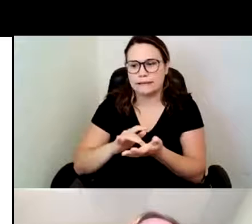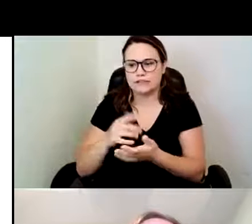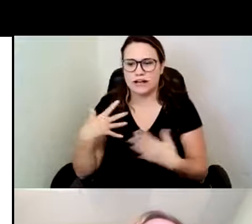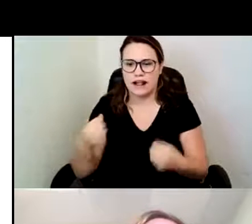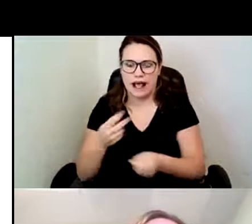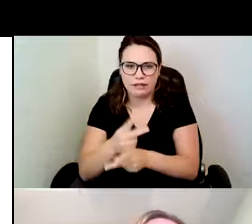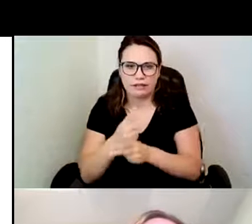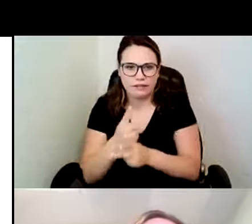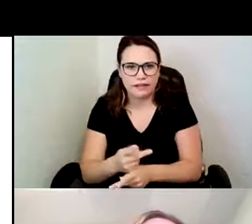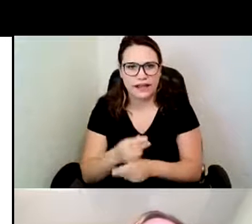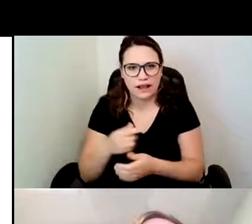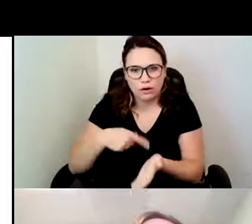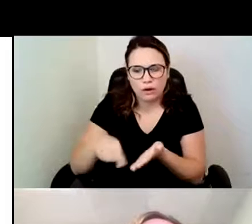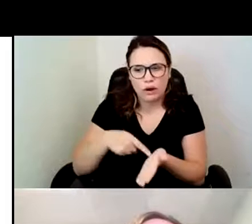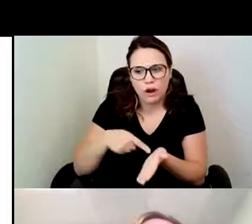fixed income.